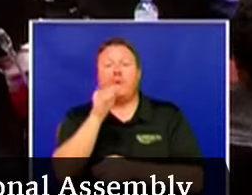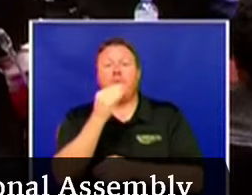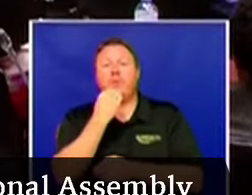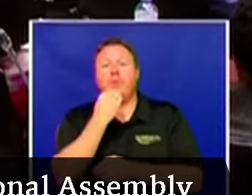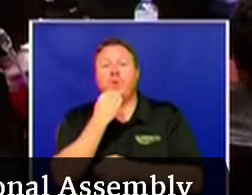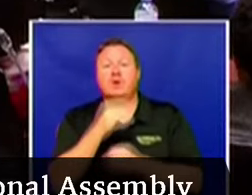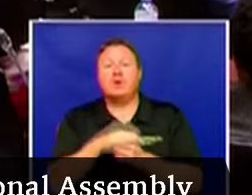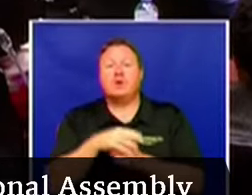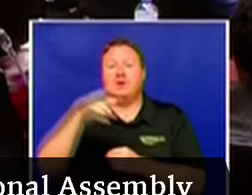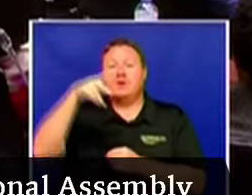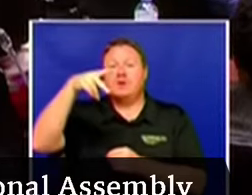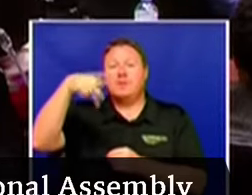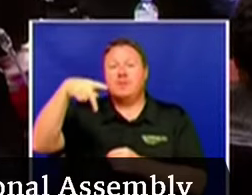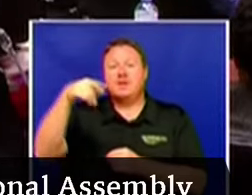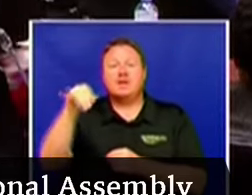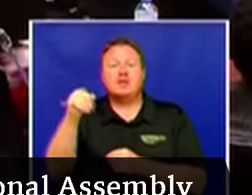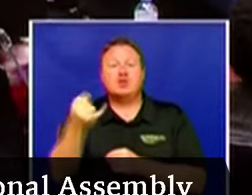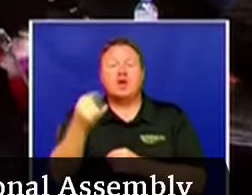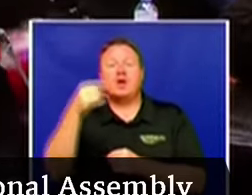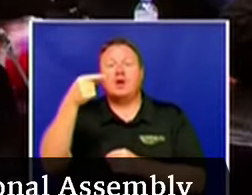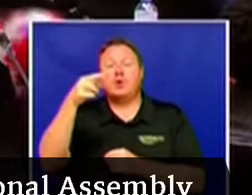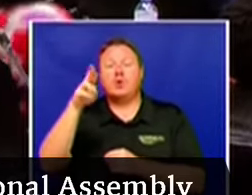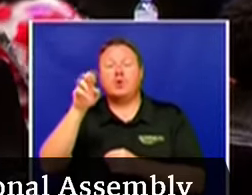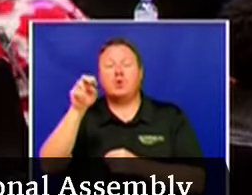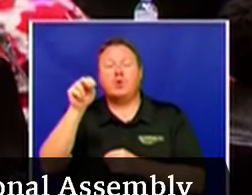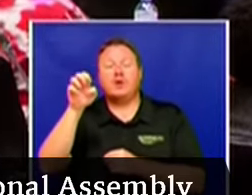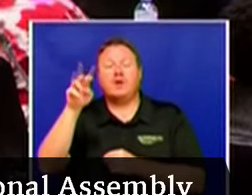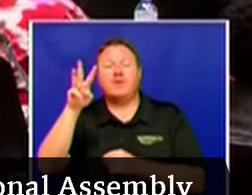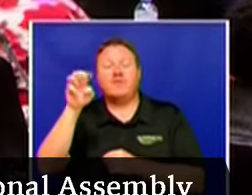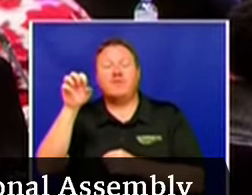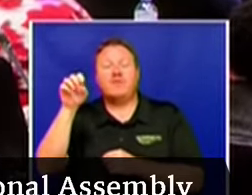Honorable P.J. Groenewald. The Honorable President.